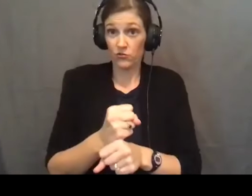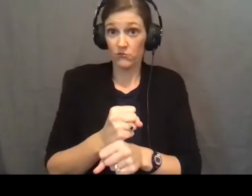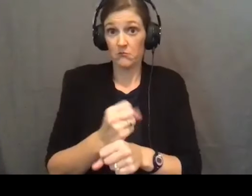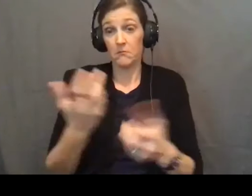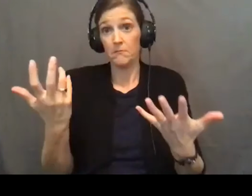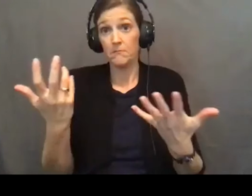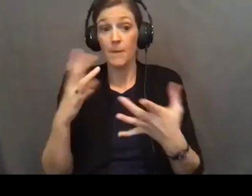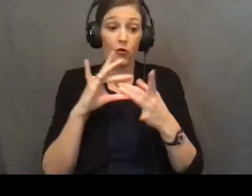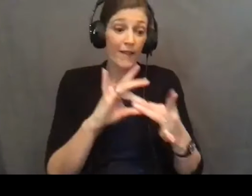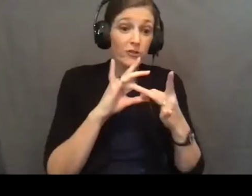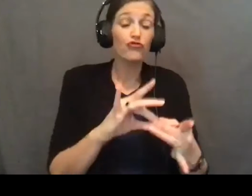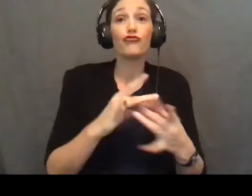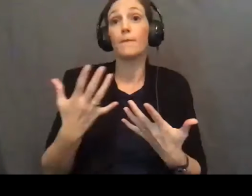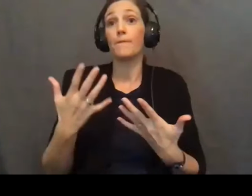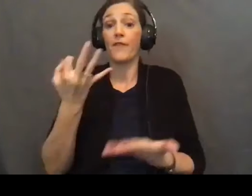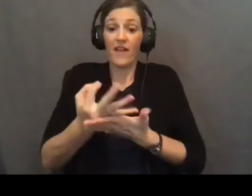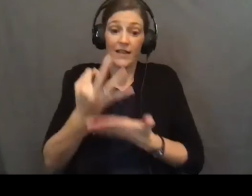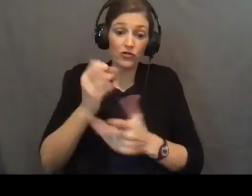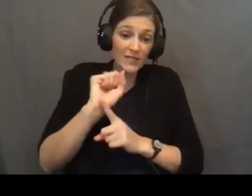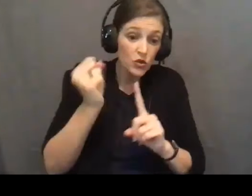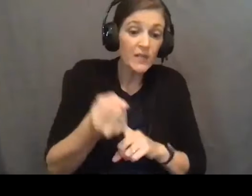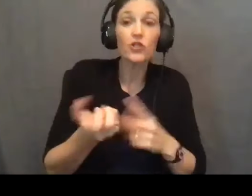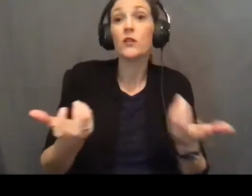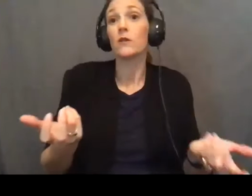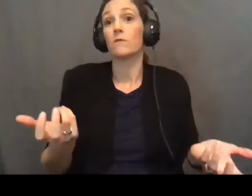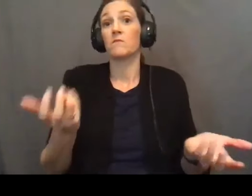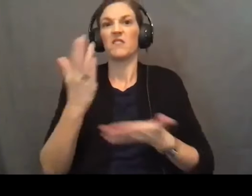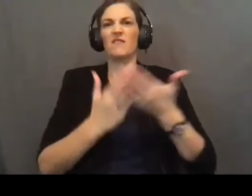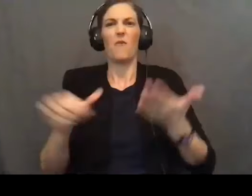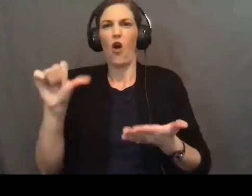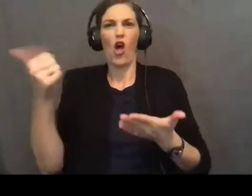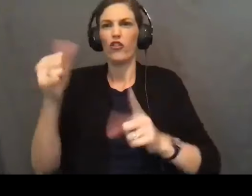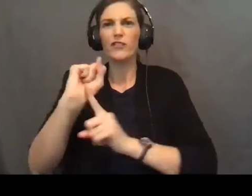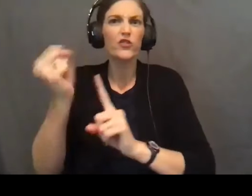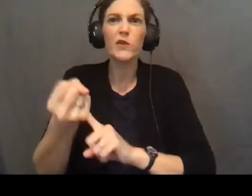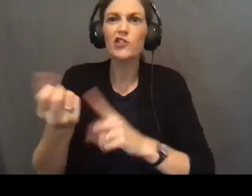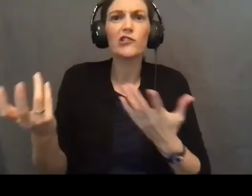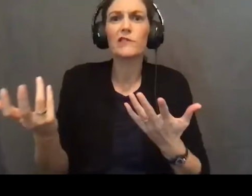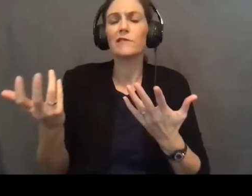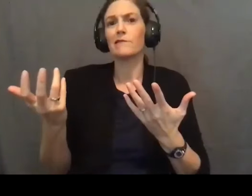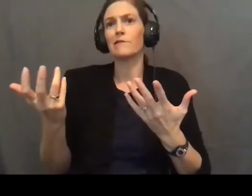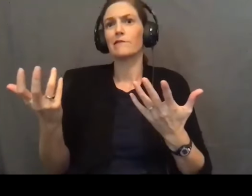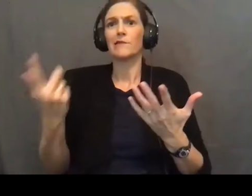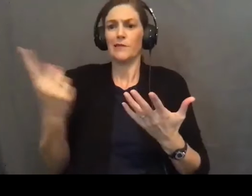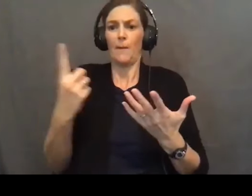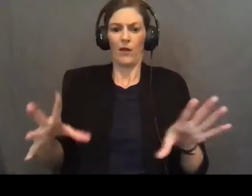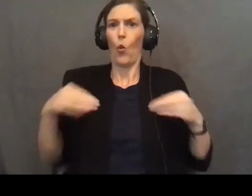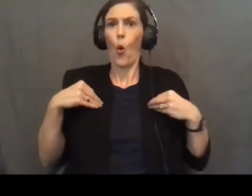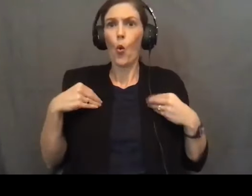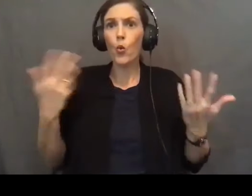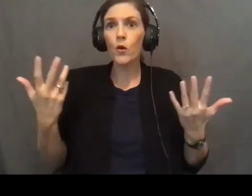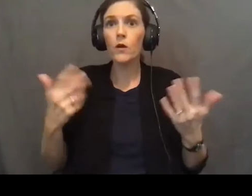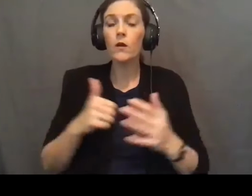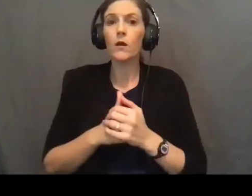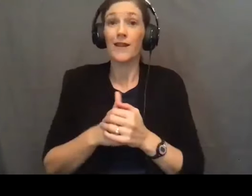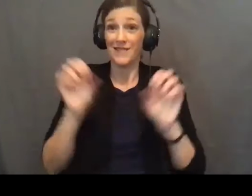it a relationship? Is it a financial situation? Is it some other circumstance, a possession that you have? Is it